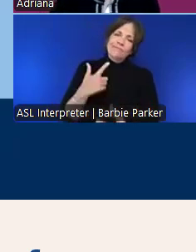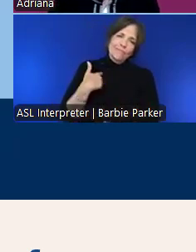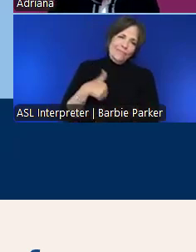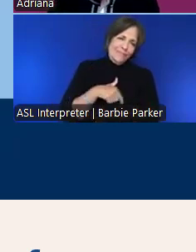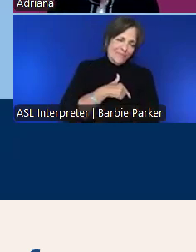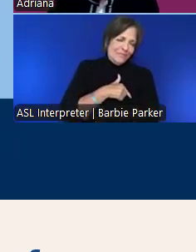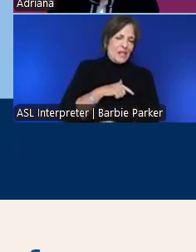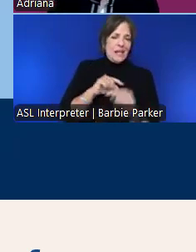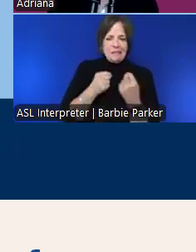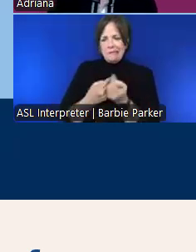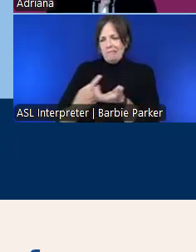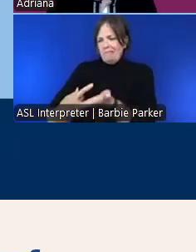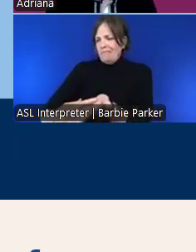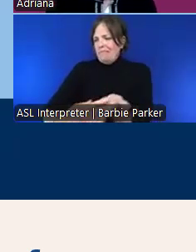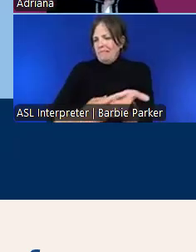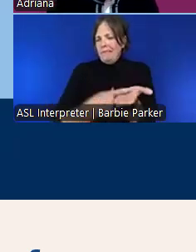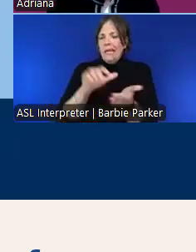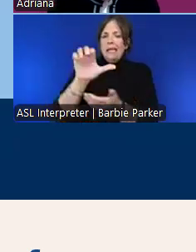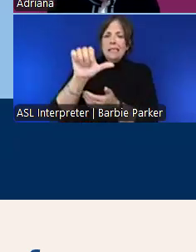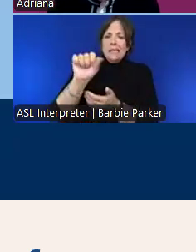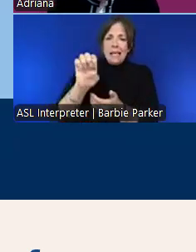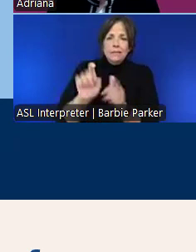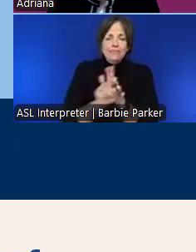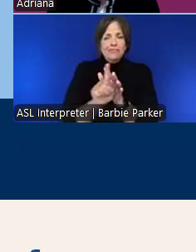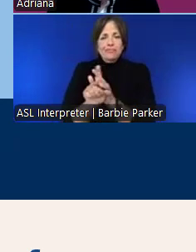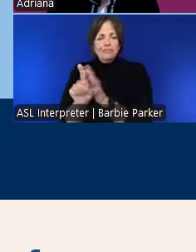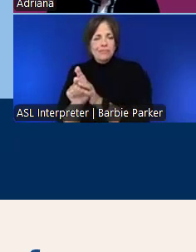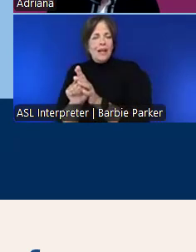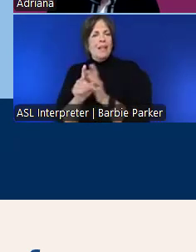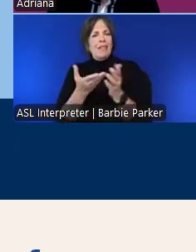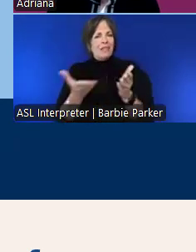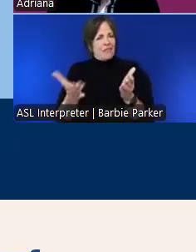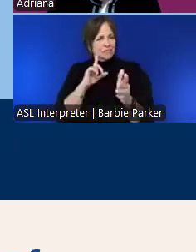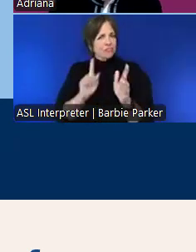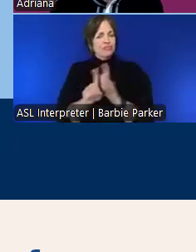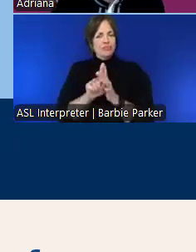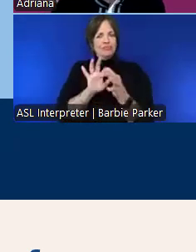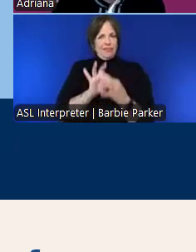about these, you know, case dynamics, things that show up within the context of forced marriage.